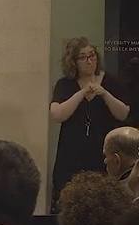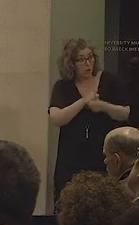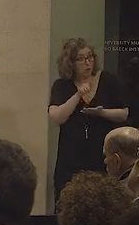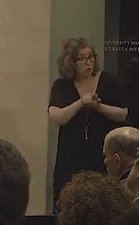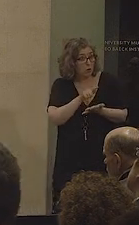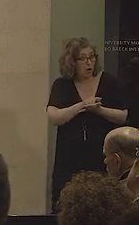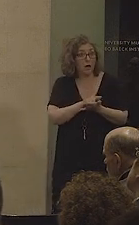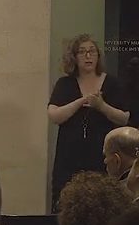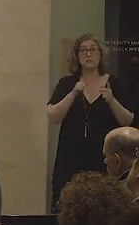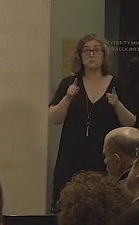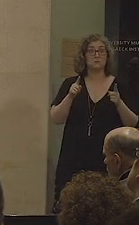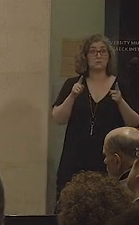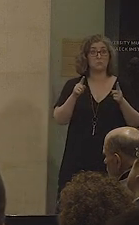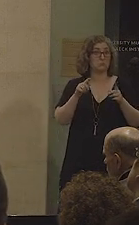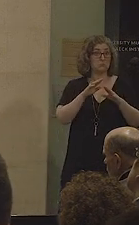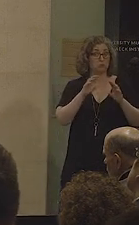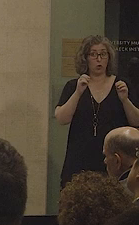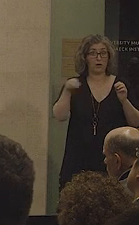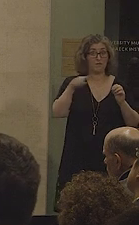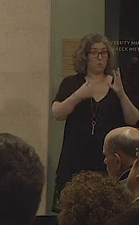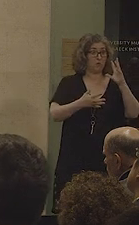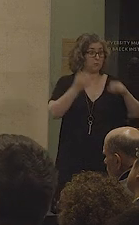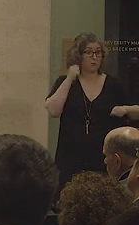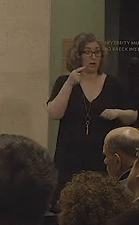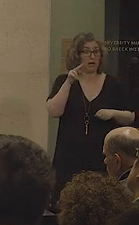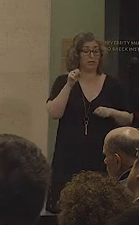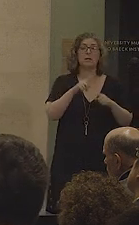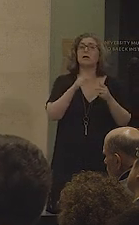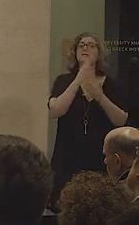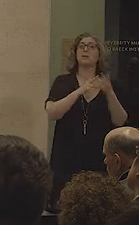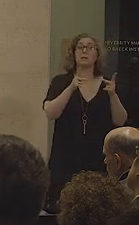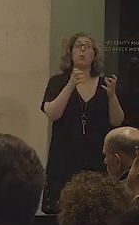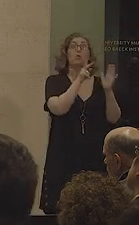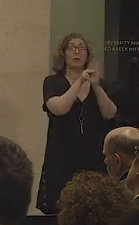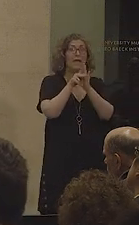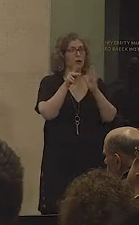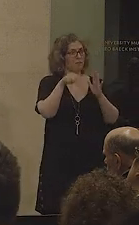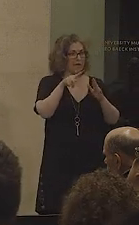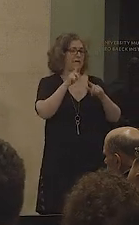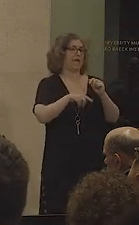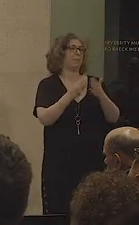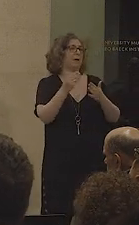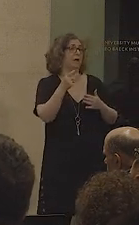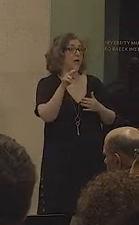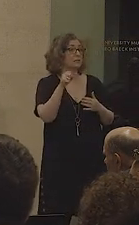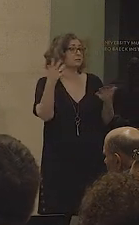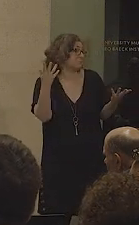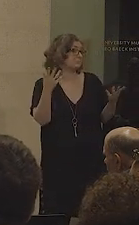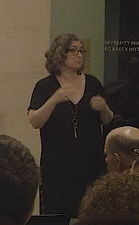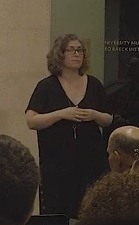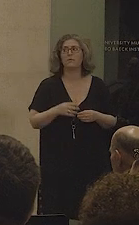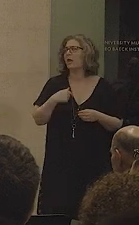legislation in Florida has lost a weapon. But we've managed to keep some killers from getting their weapons. I'm going to scare you all a little